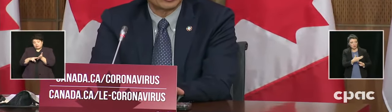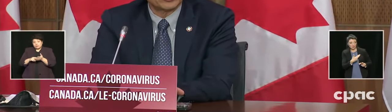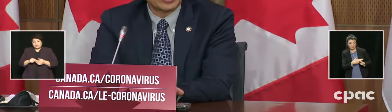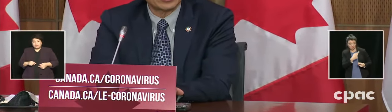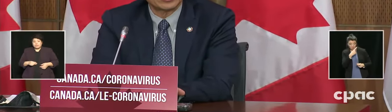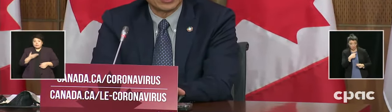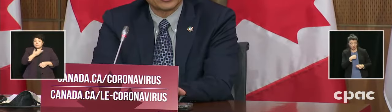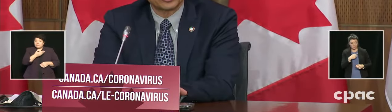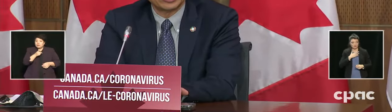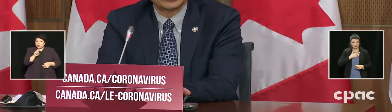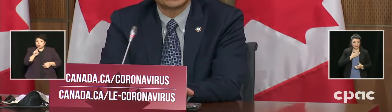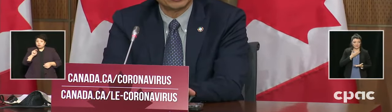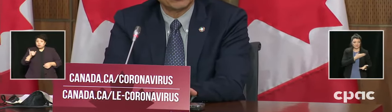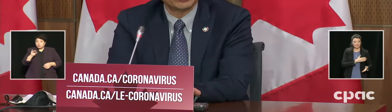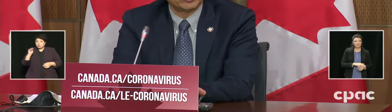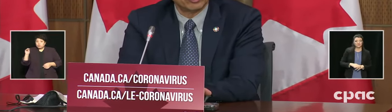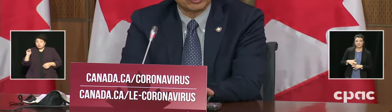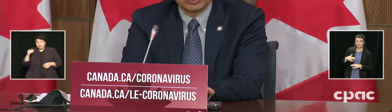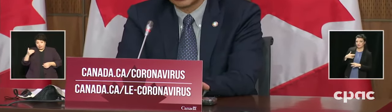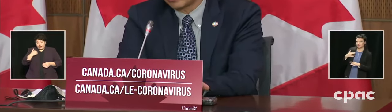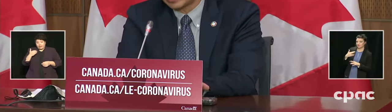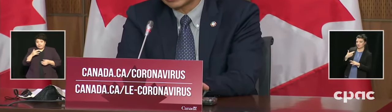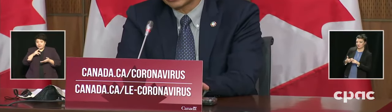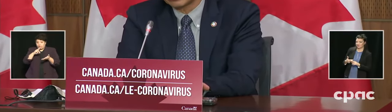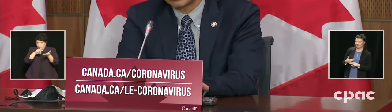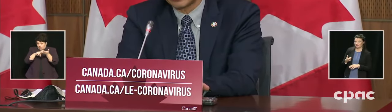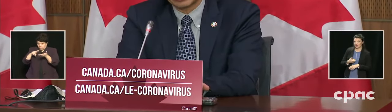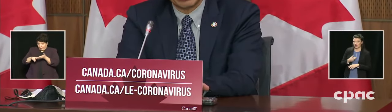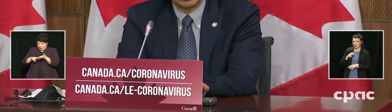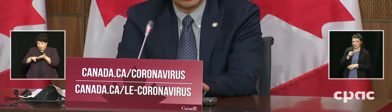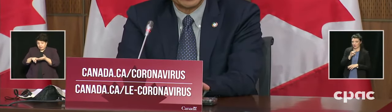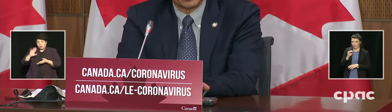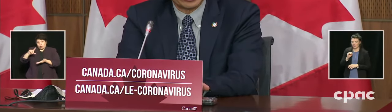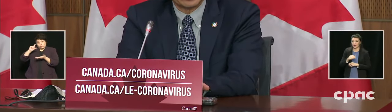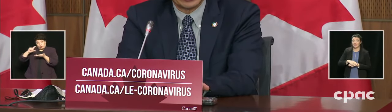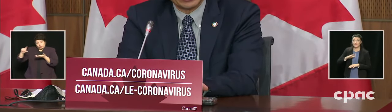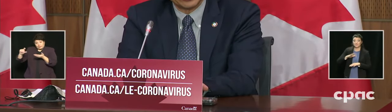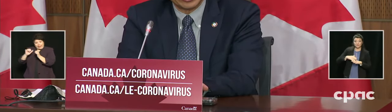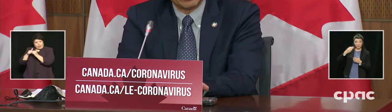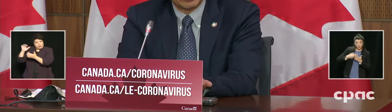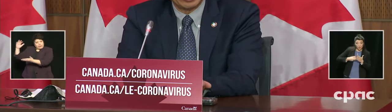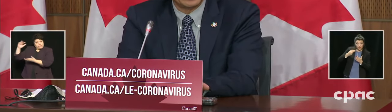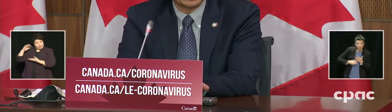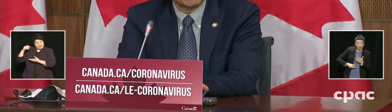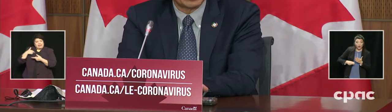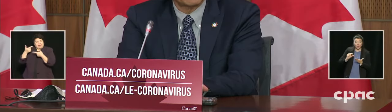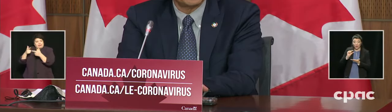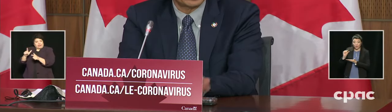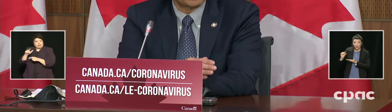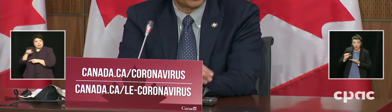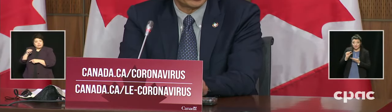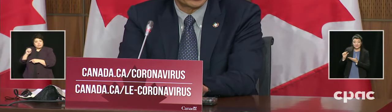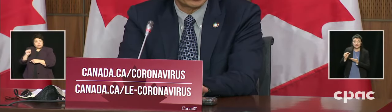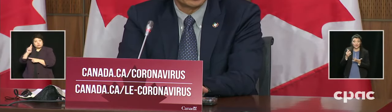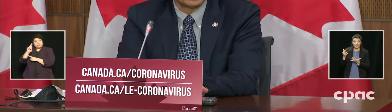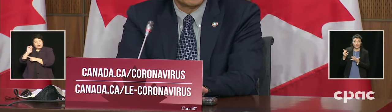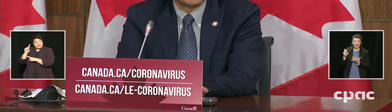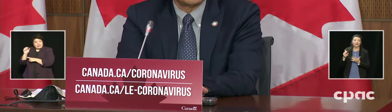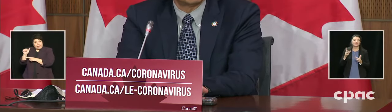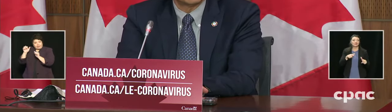be it the contracts and actually the delivery of the doses, I'm going to pass it on to my colleague, Ms. Reza, to answer that. And maybe I'll get back to the other